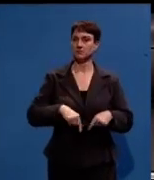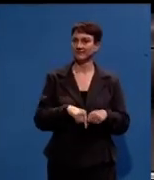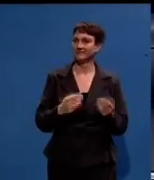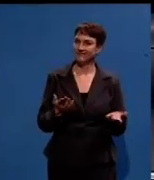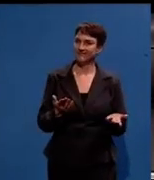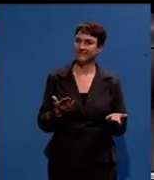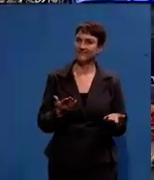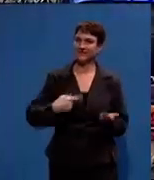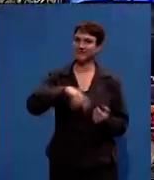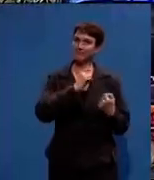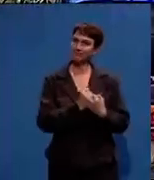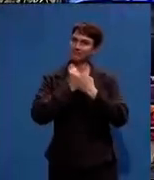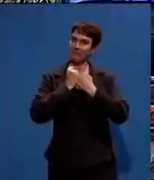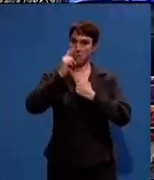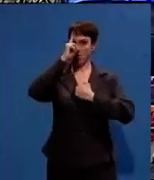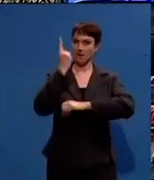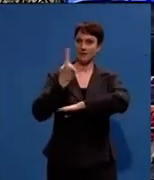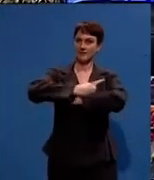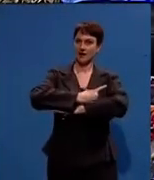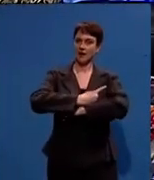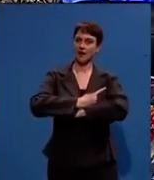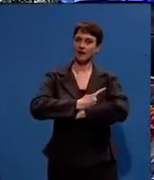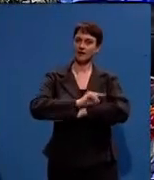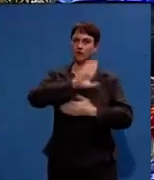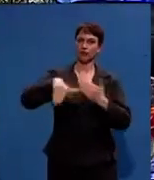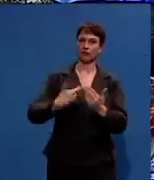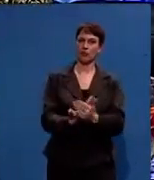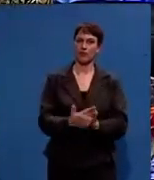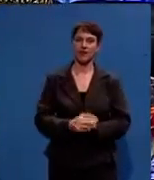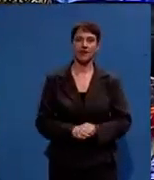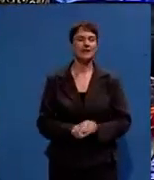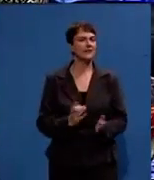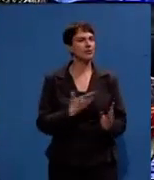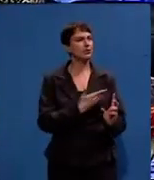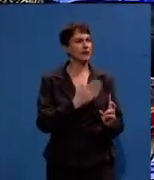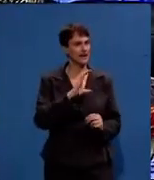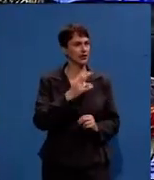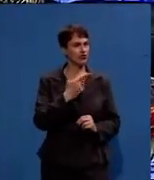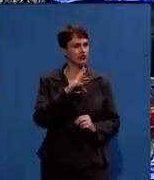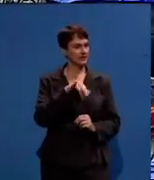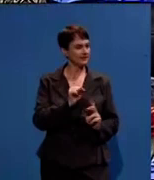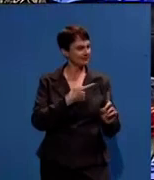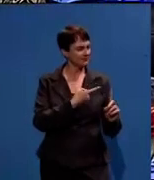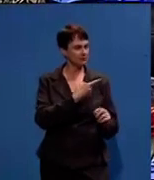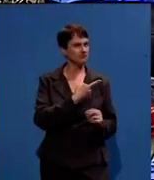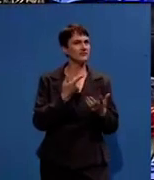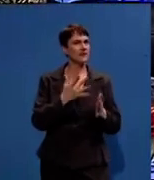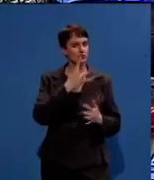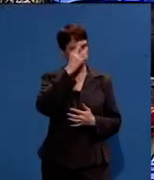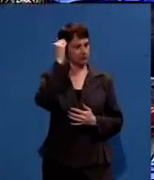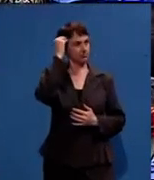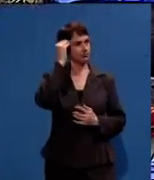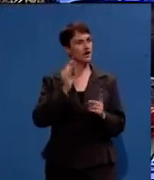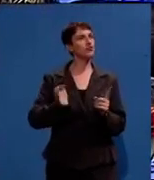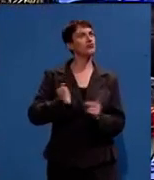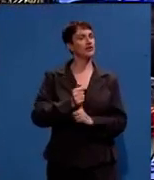and support Mandela Day in a whole. Chris, what are some of your most notable achievements so far and the